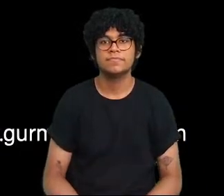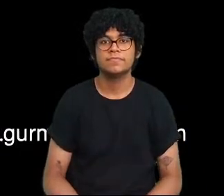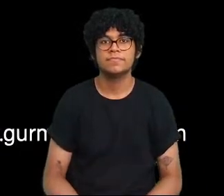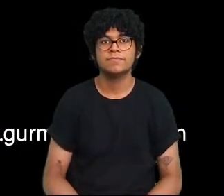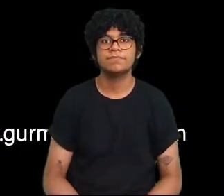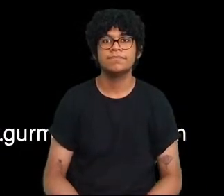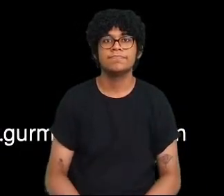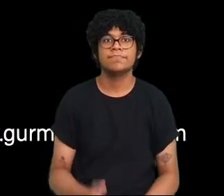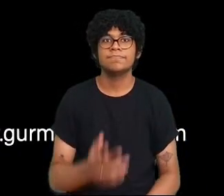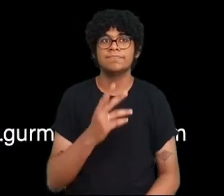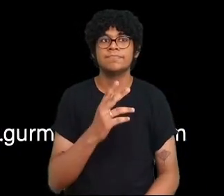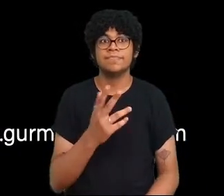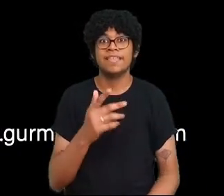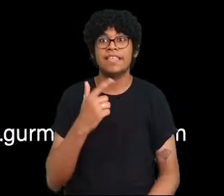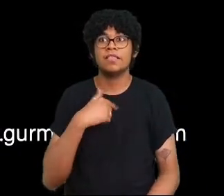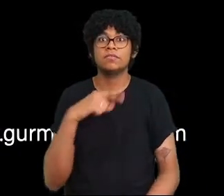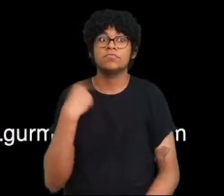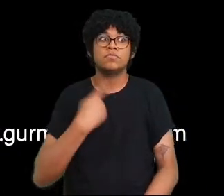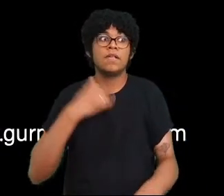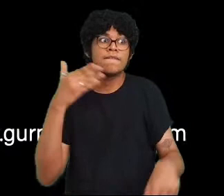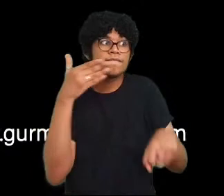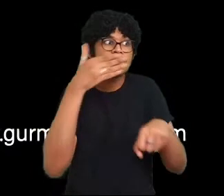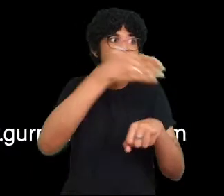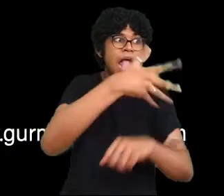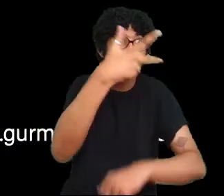our everyday activities getting